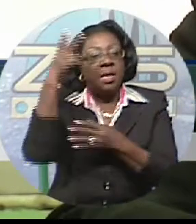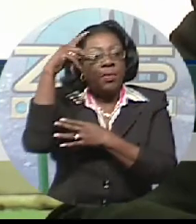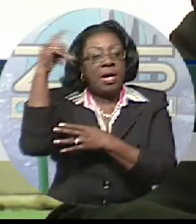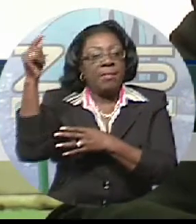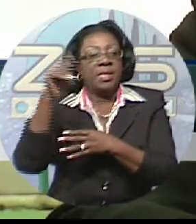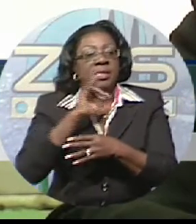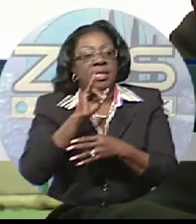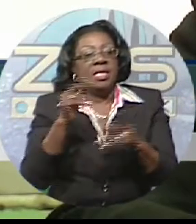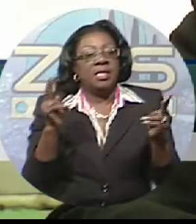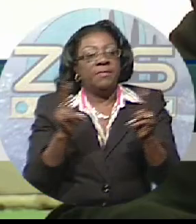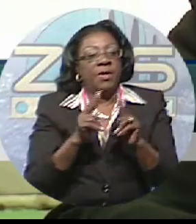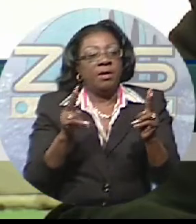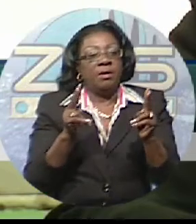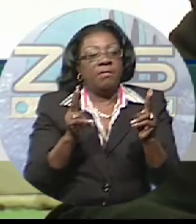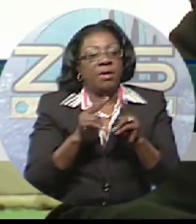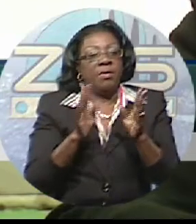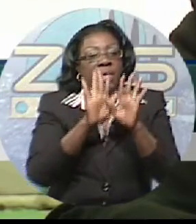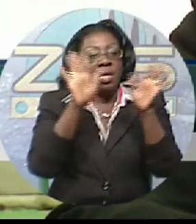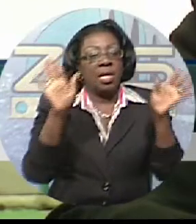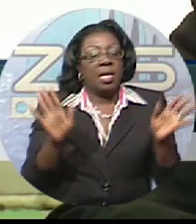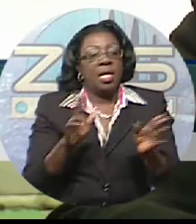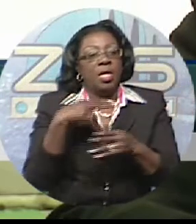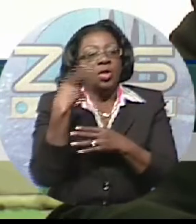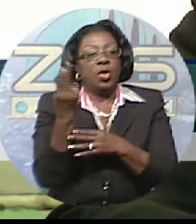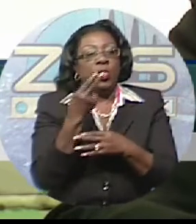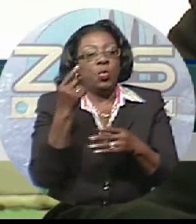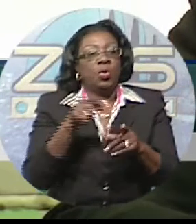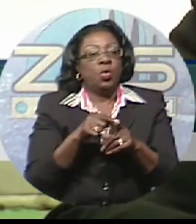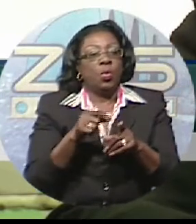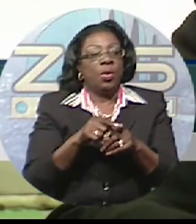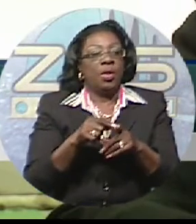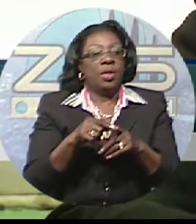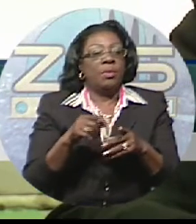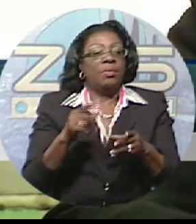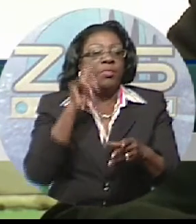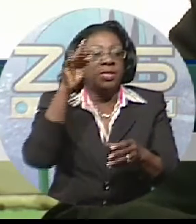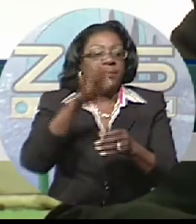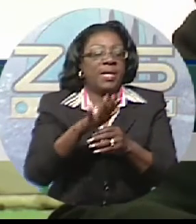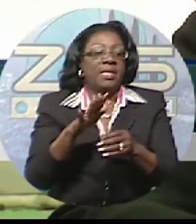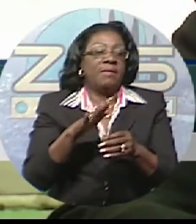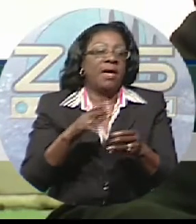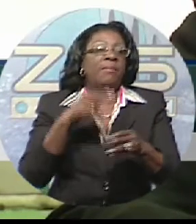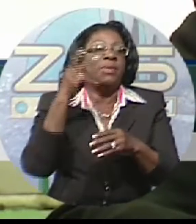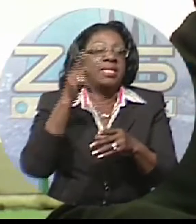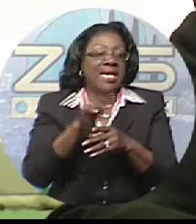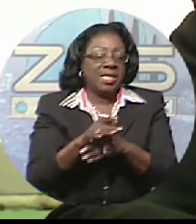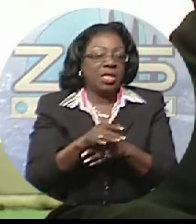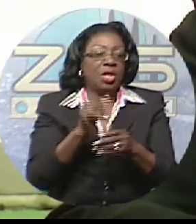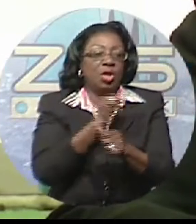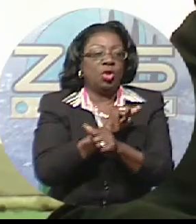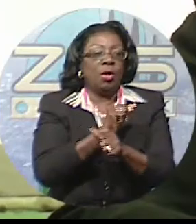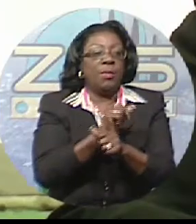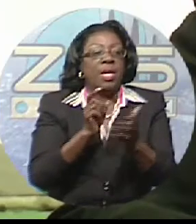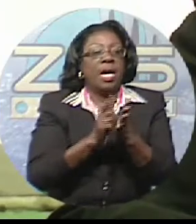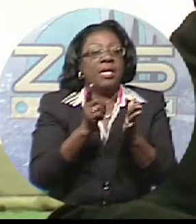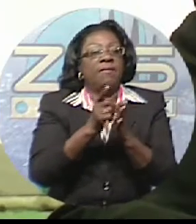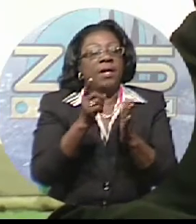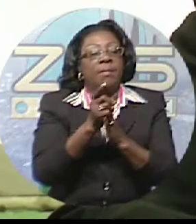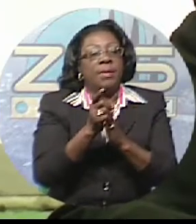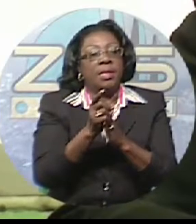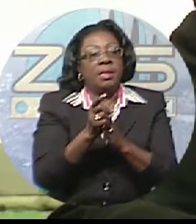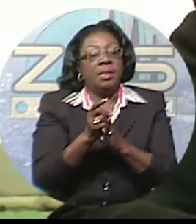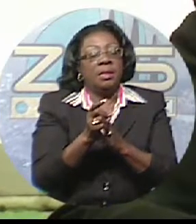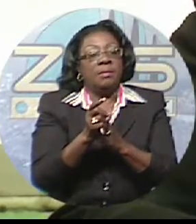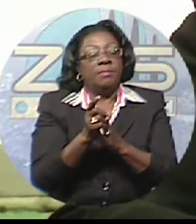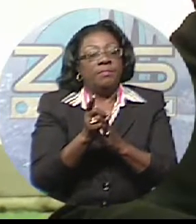very, very clear to use the word prospective and potential developments. But,